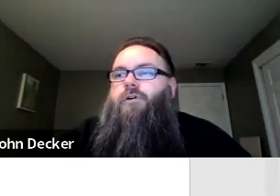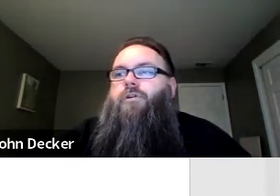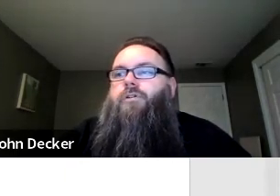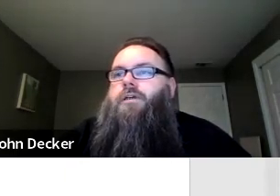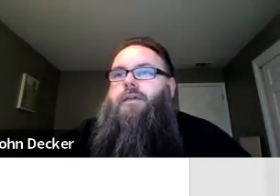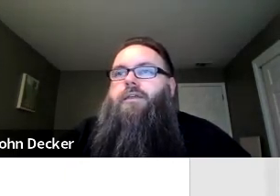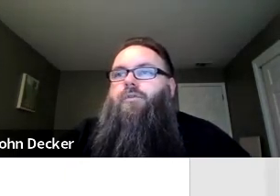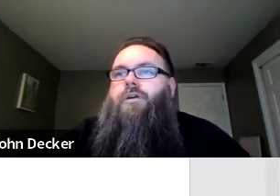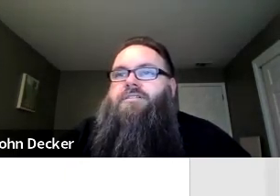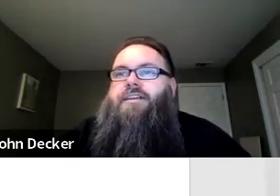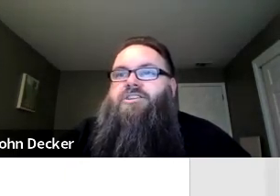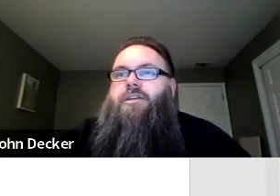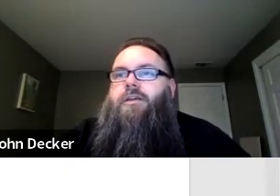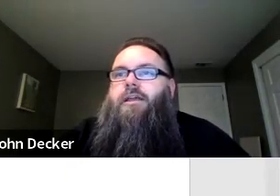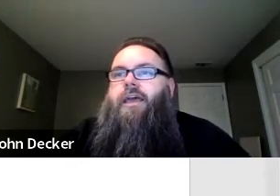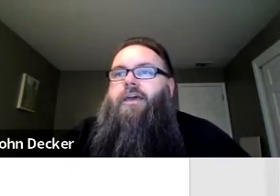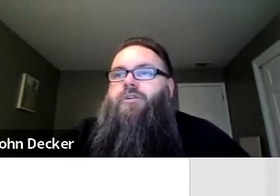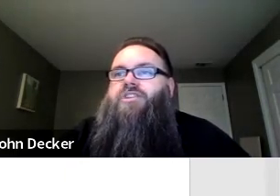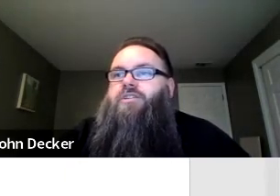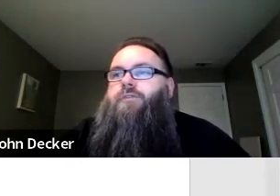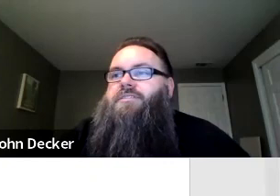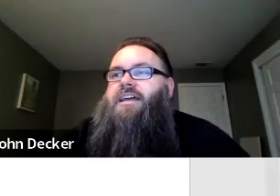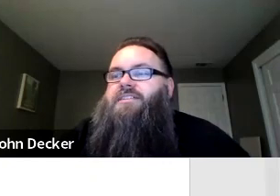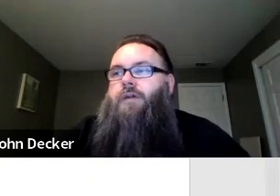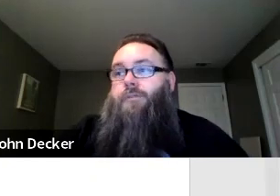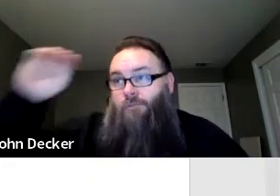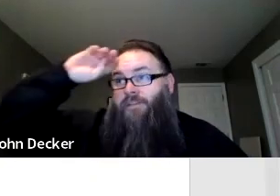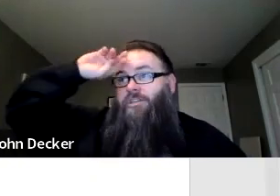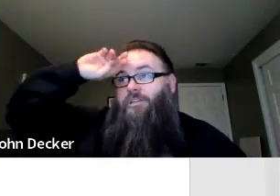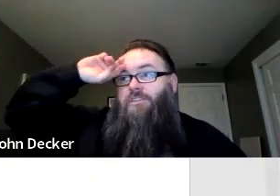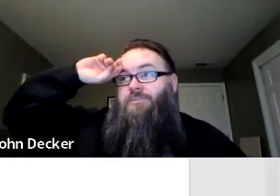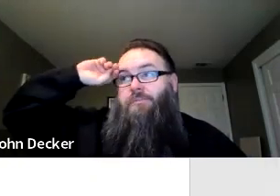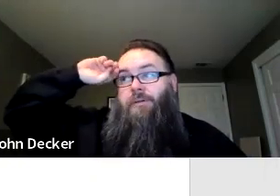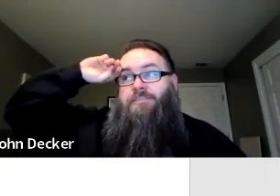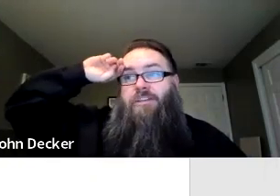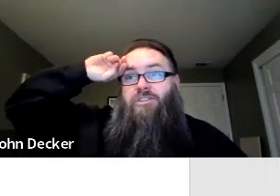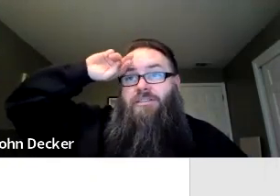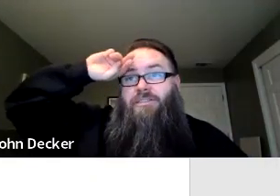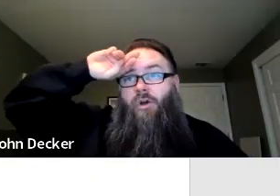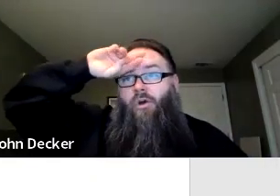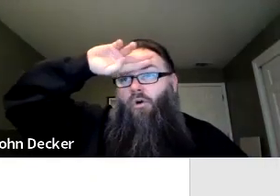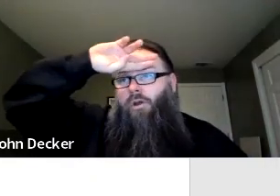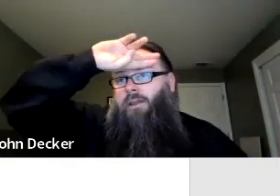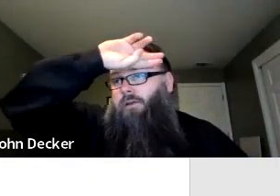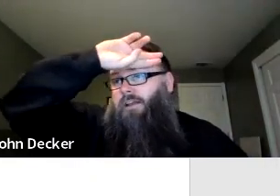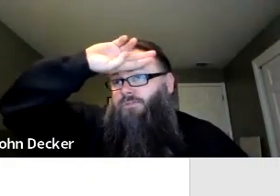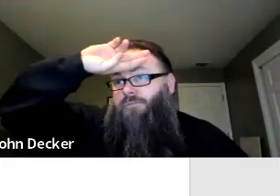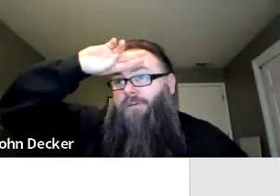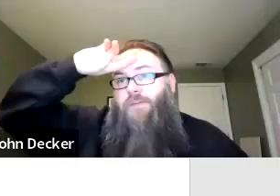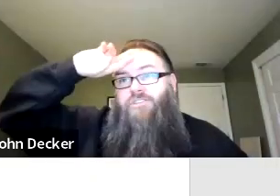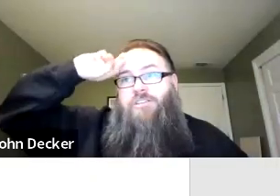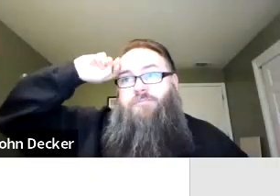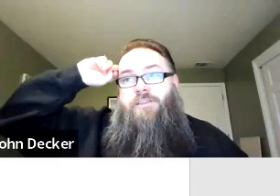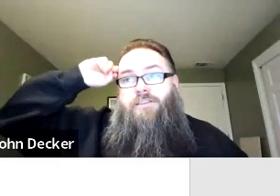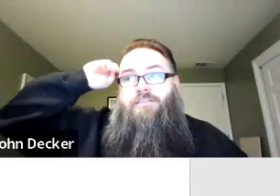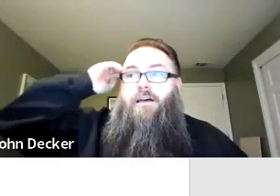we fall in the organization. And what should I do if I'm dissatisfied with information given to me by my specialist or an interaction with